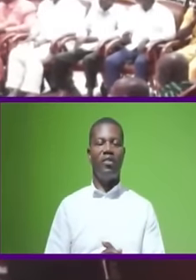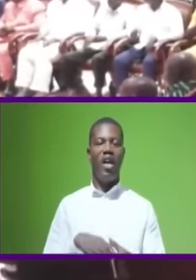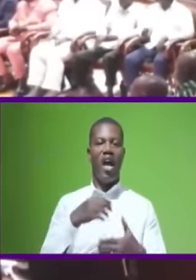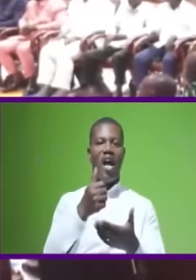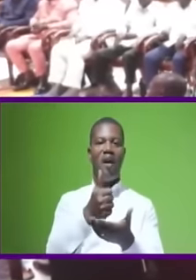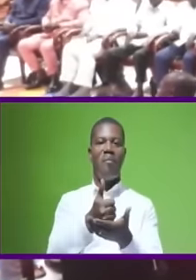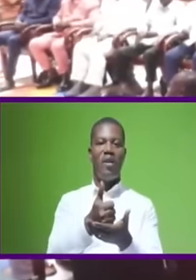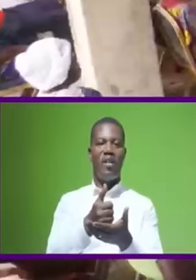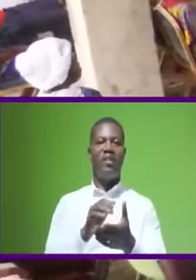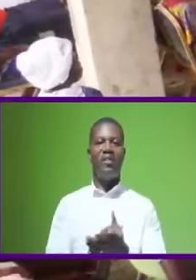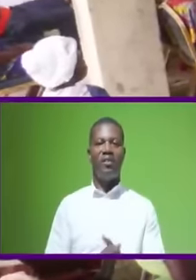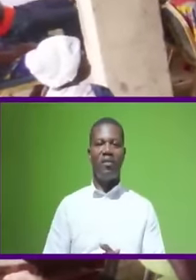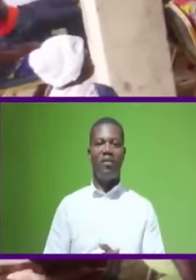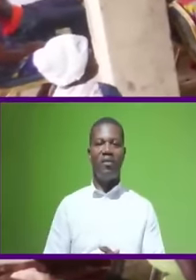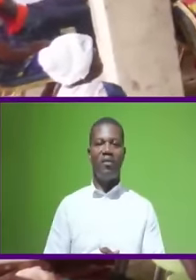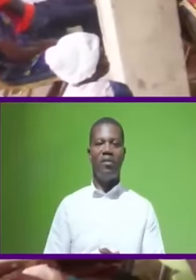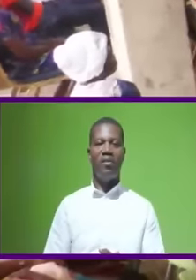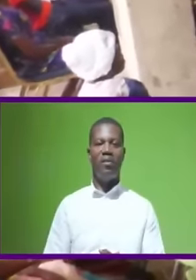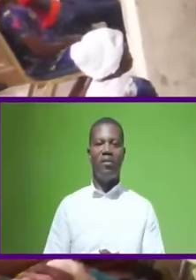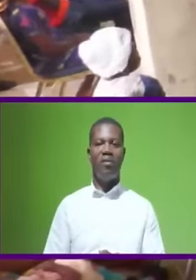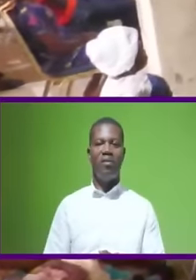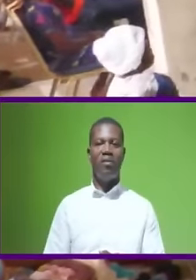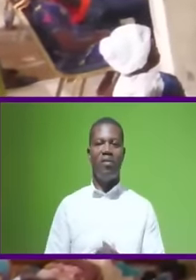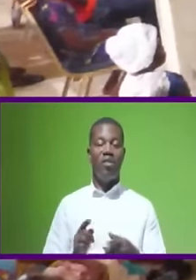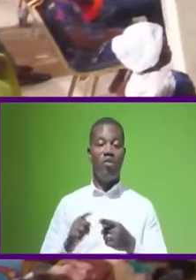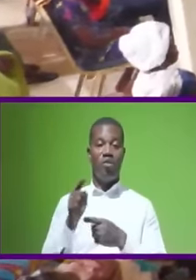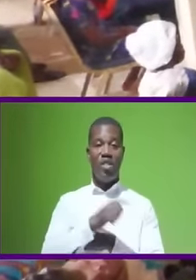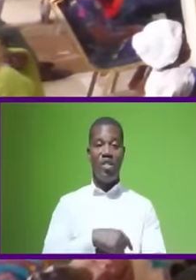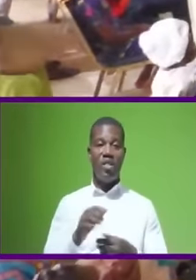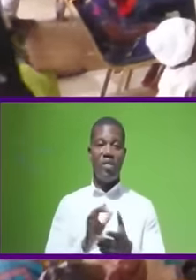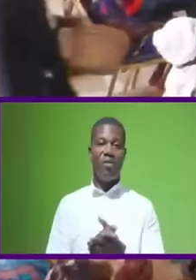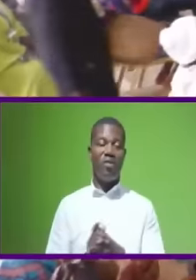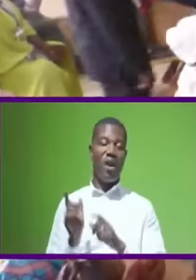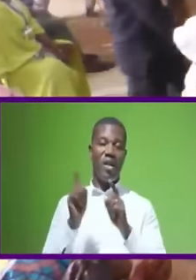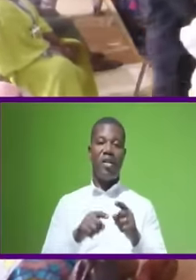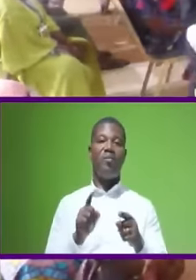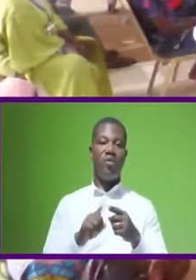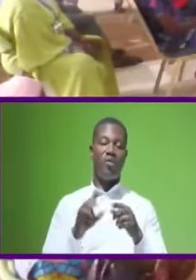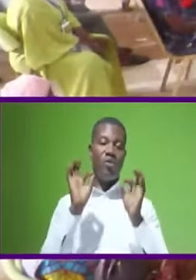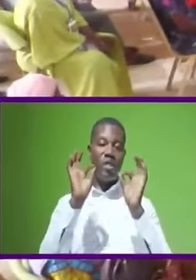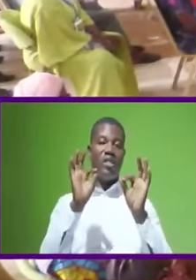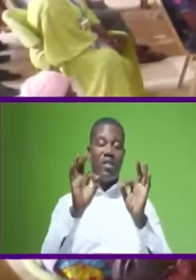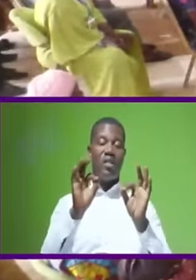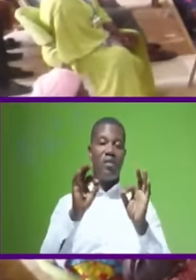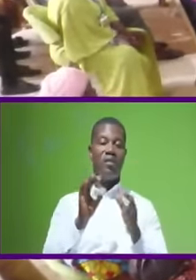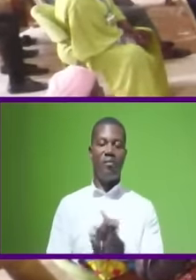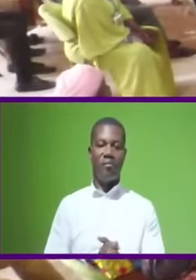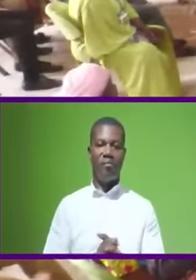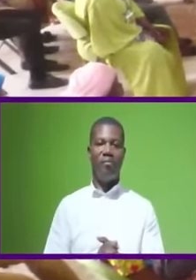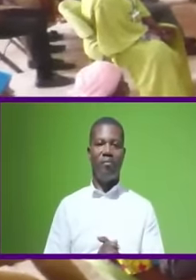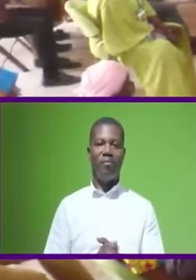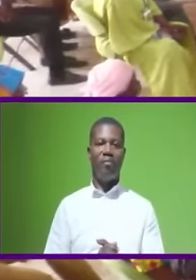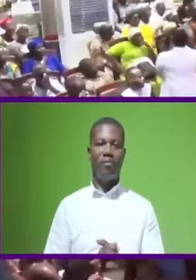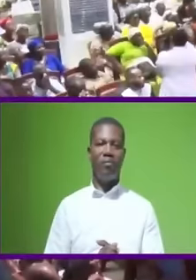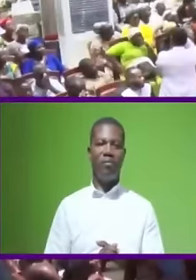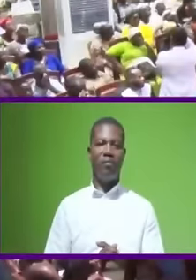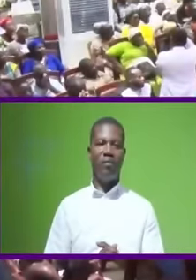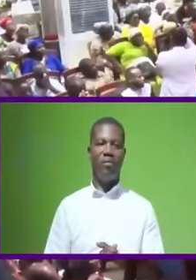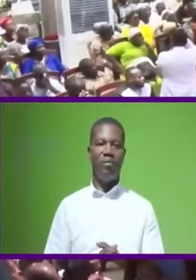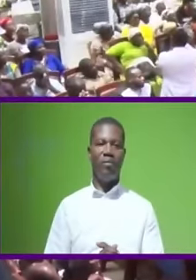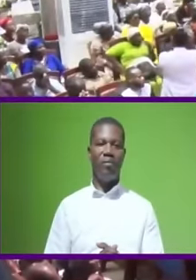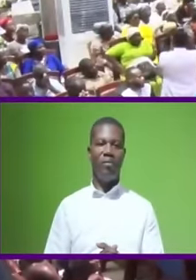Amen. Amen. And now God said me be lecture mo. Today I came to teach you.